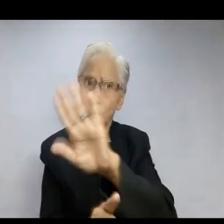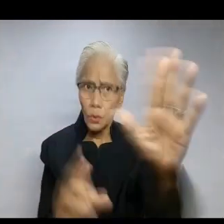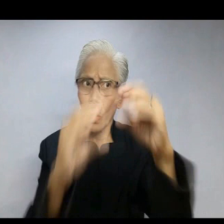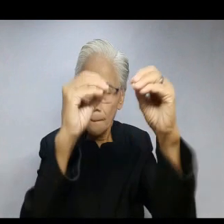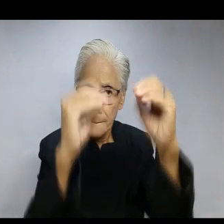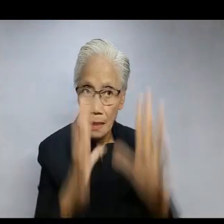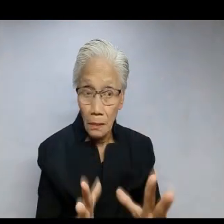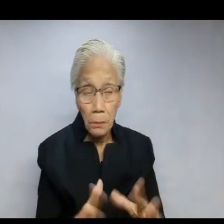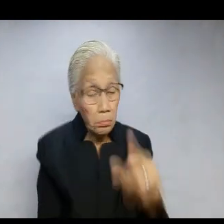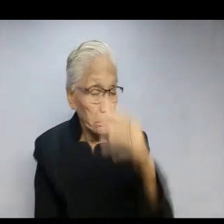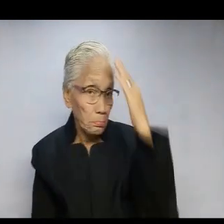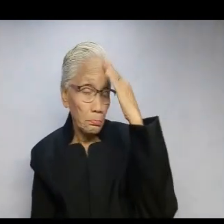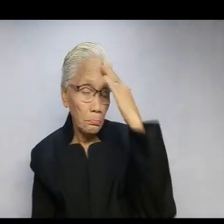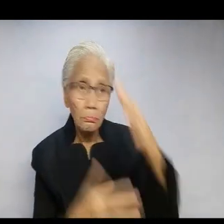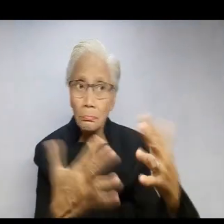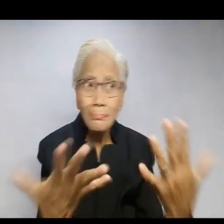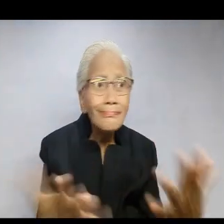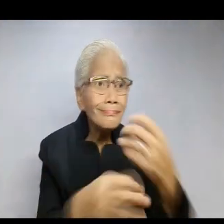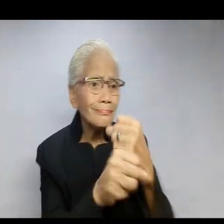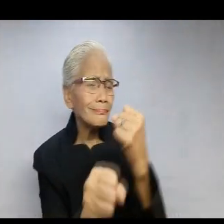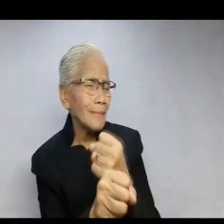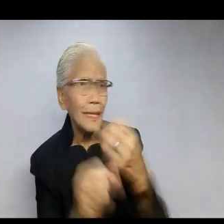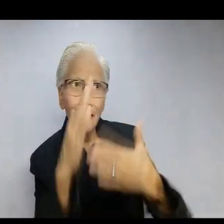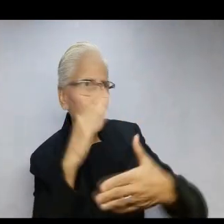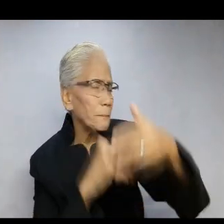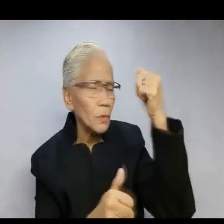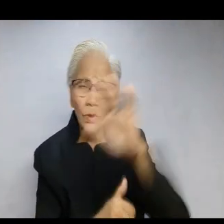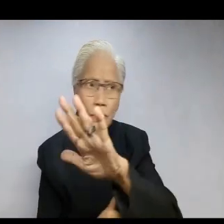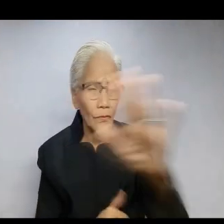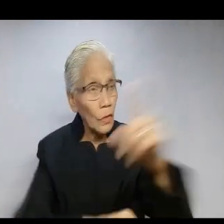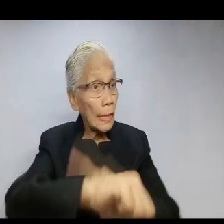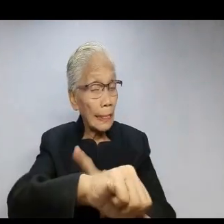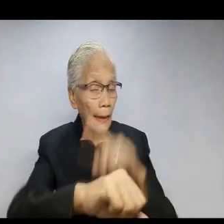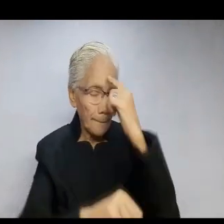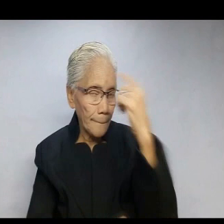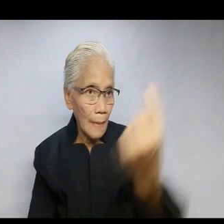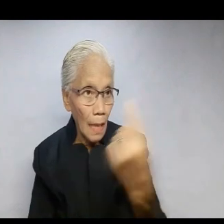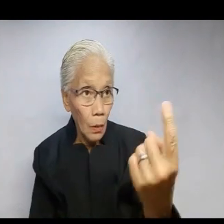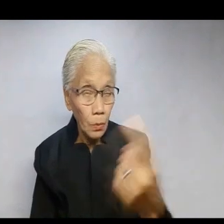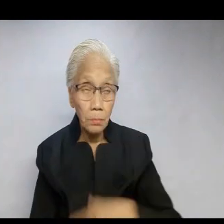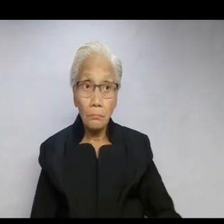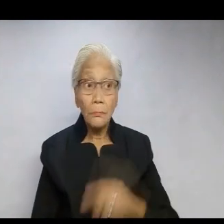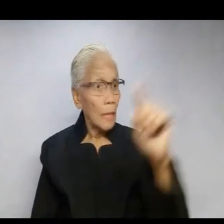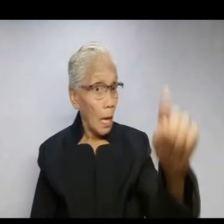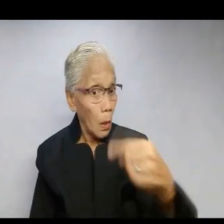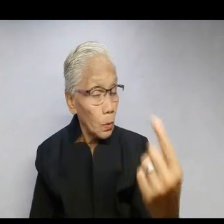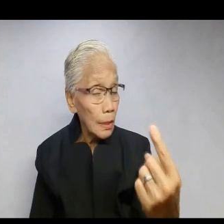God as your mentor. You know, it may entail making the most out of your time